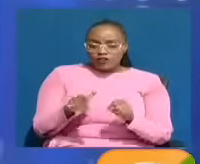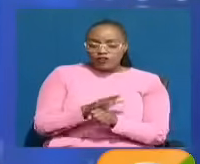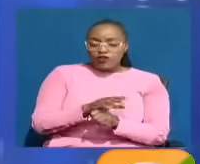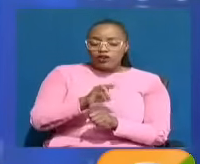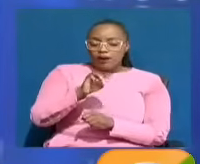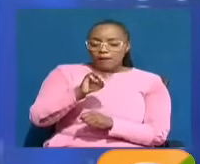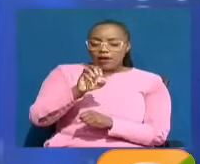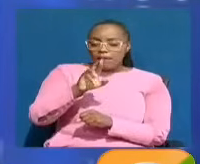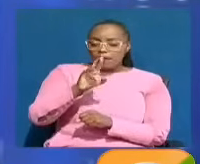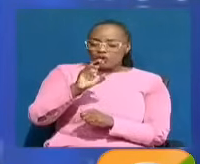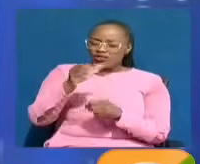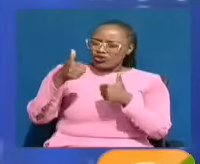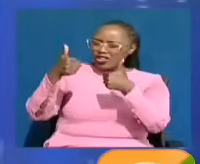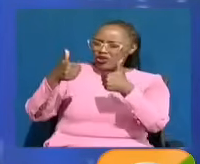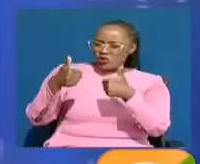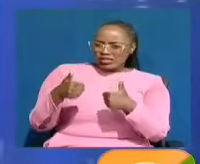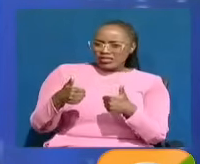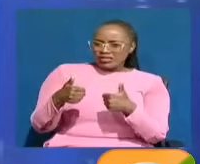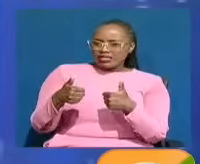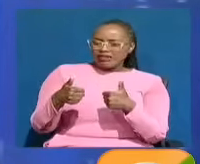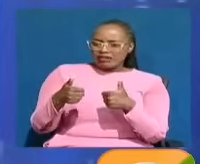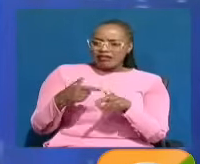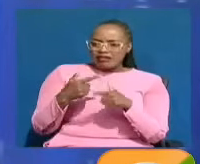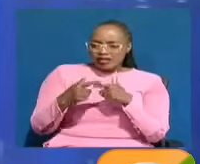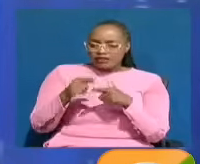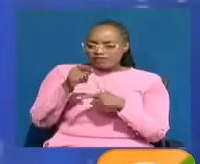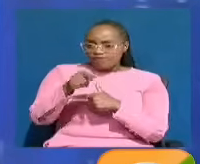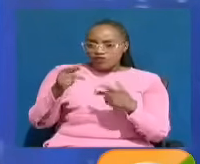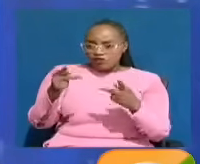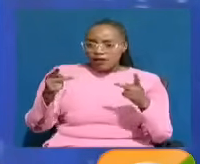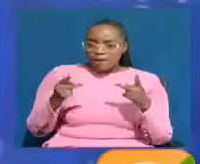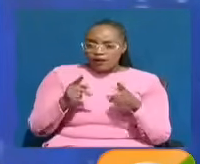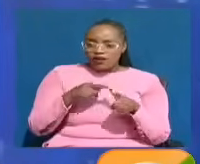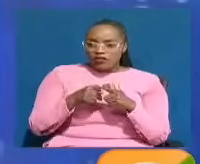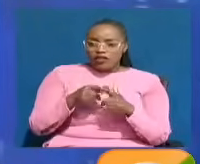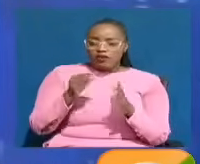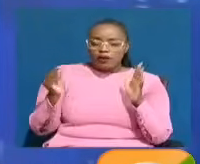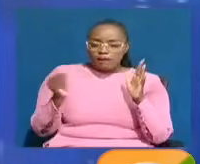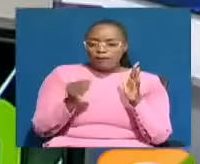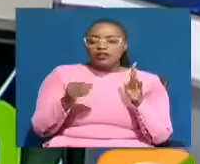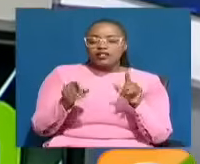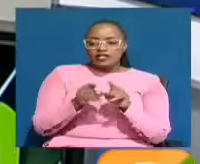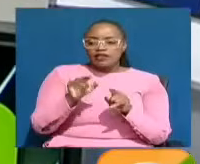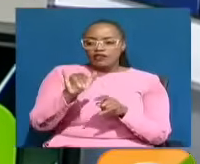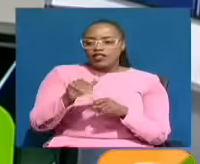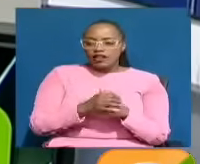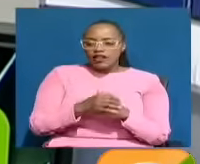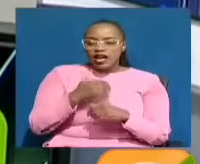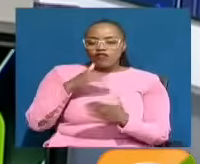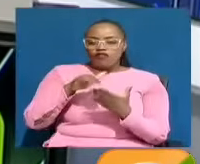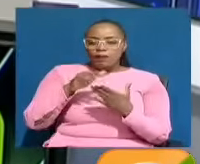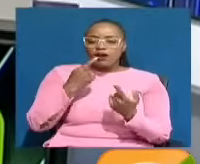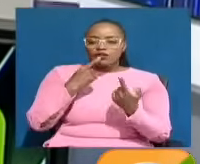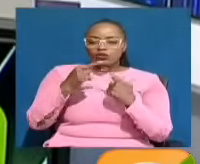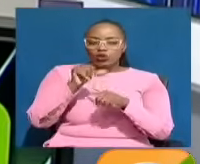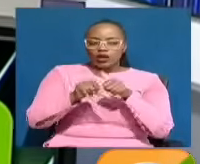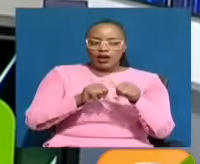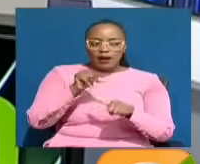memoranda that we have received from the various places and put it as part of the report. Okay, all right. We have much more to talk